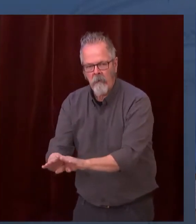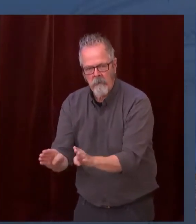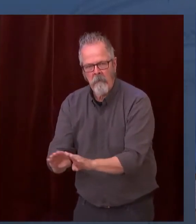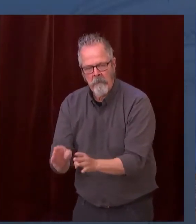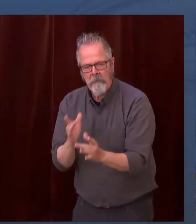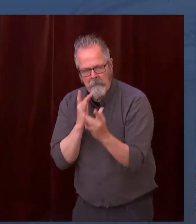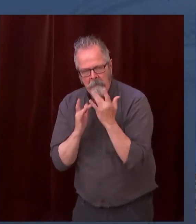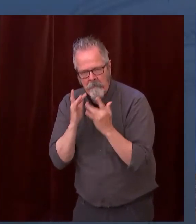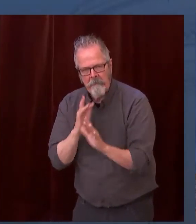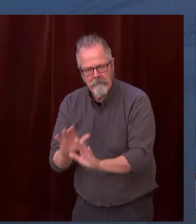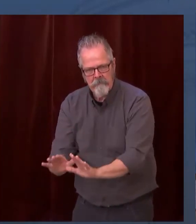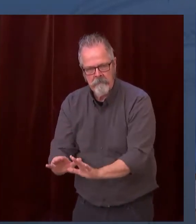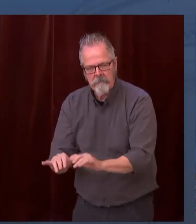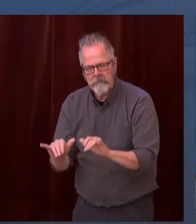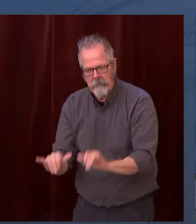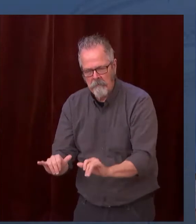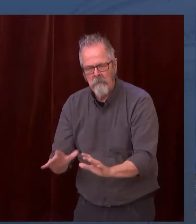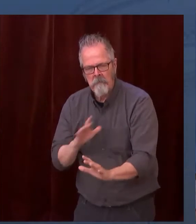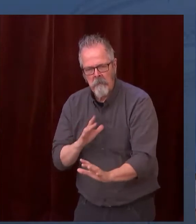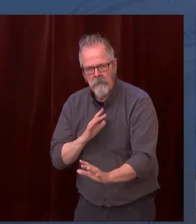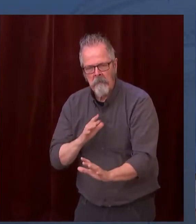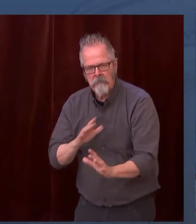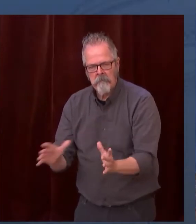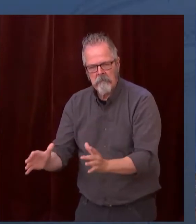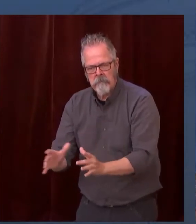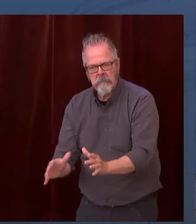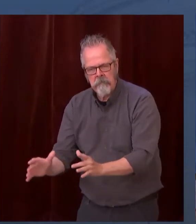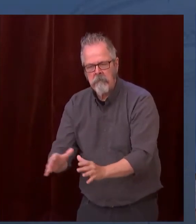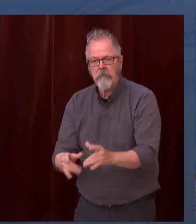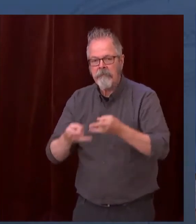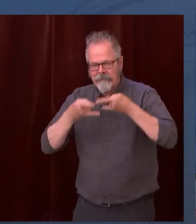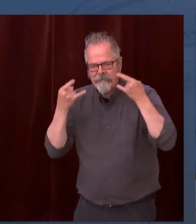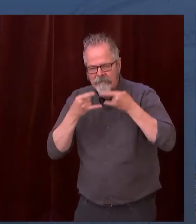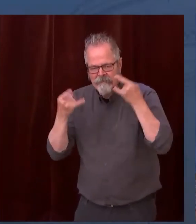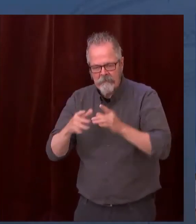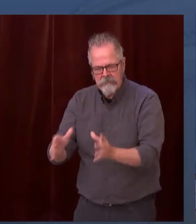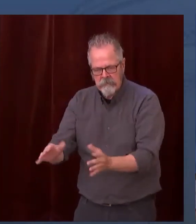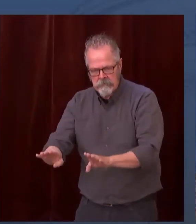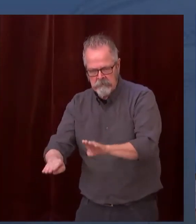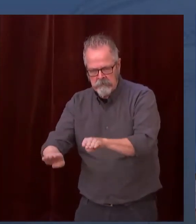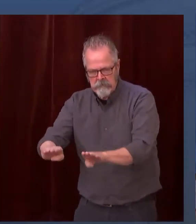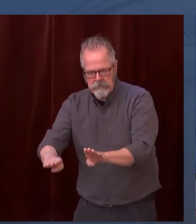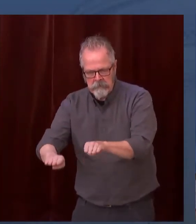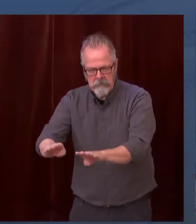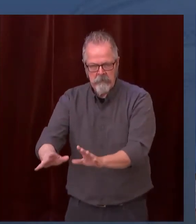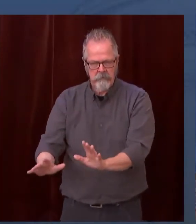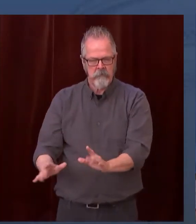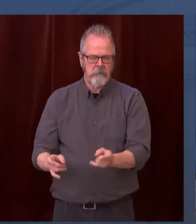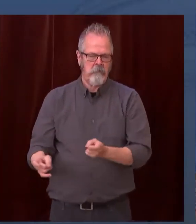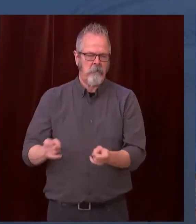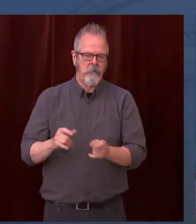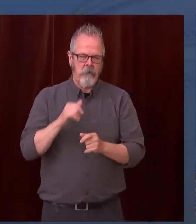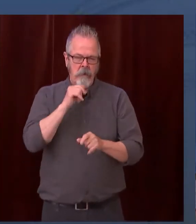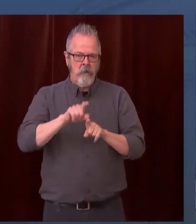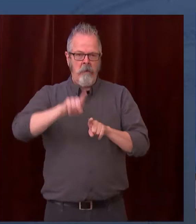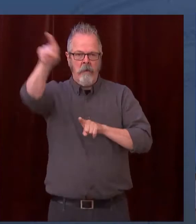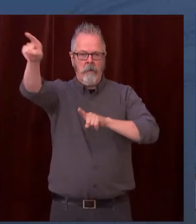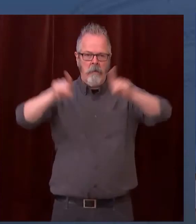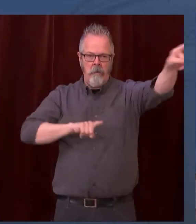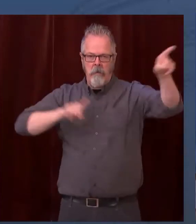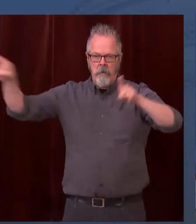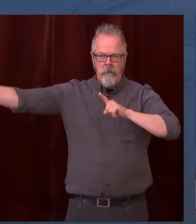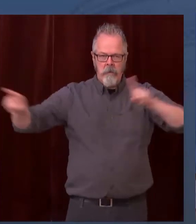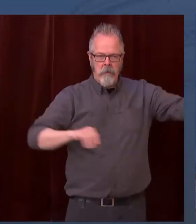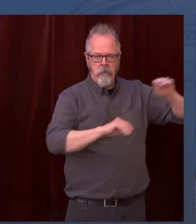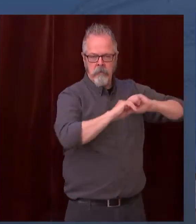really appreciate the voices I heard. I went to Tri-Cities the other day and